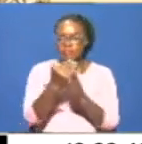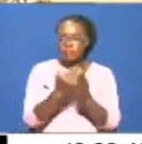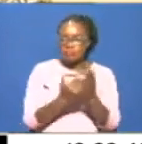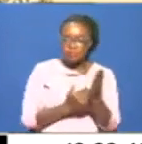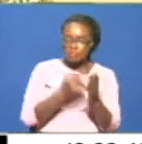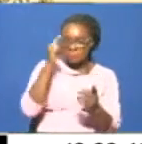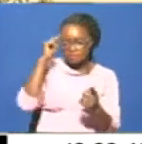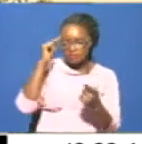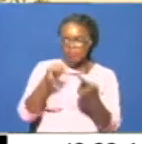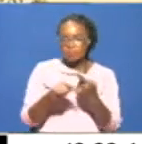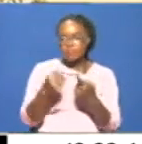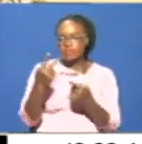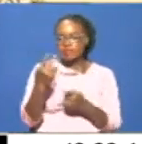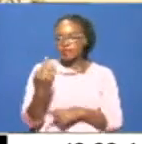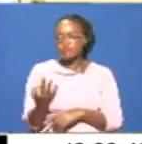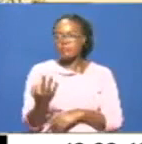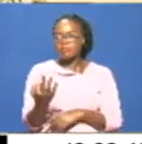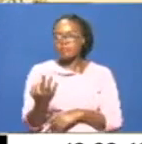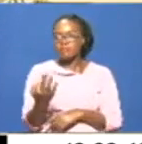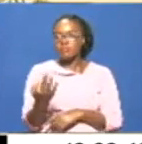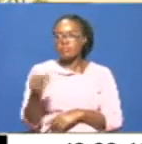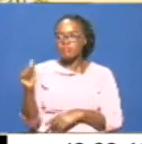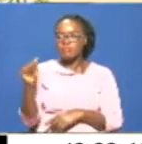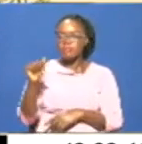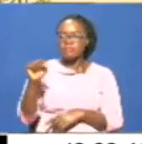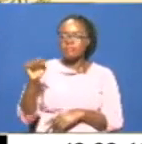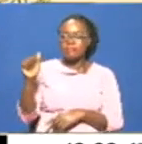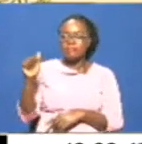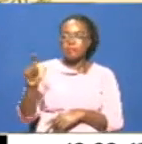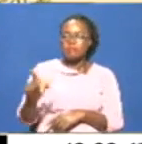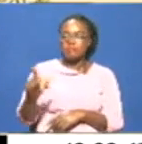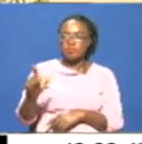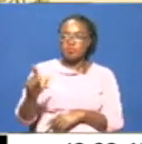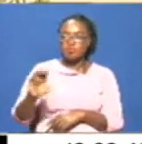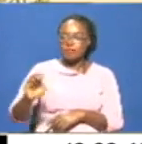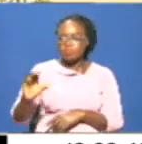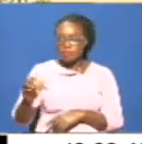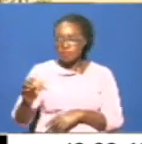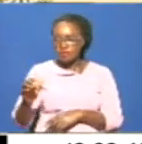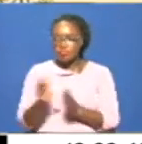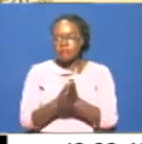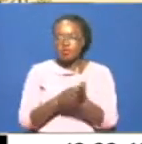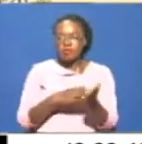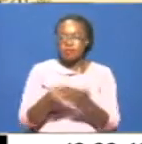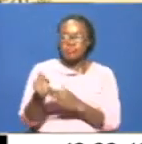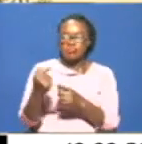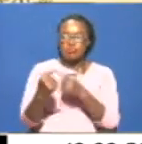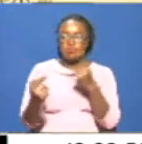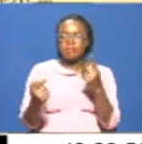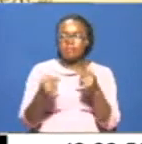targets the 23 ASAL counties and it entails purchase and slaughter of